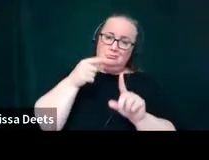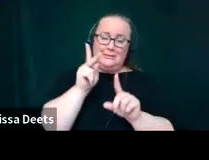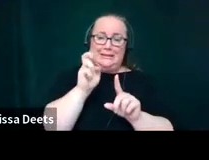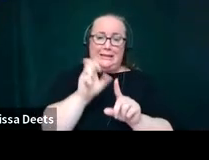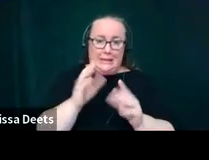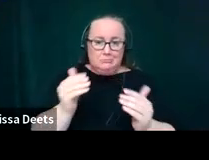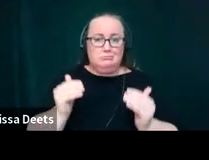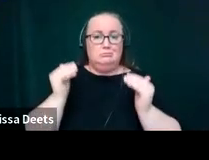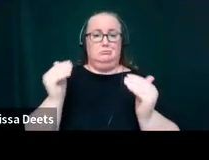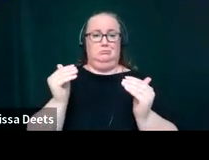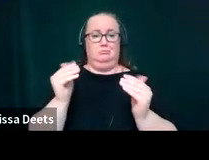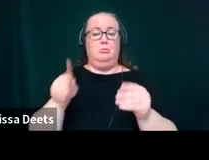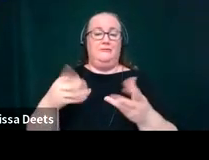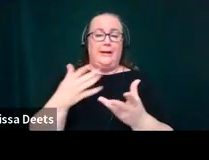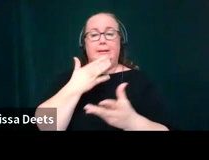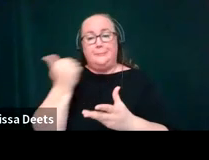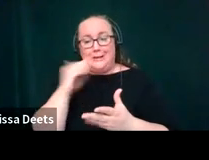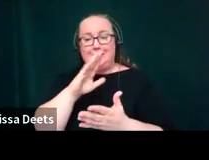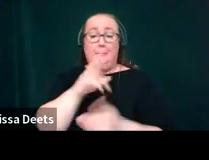in providing patient-centric care.